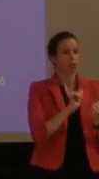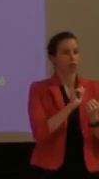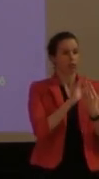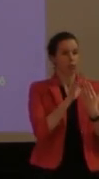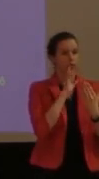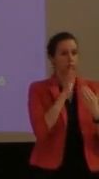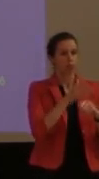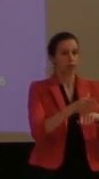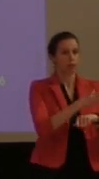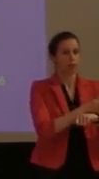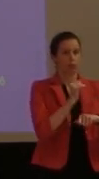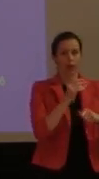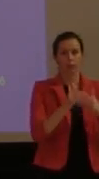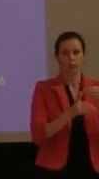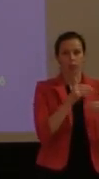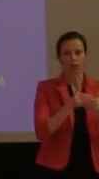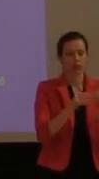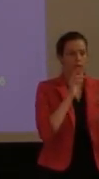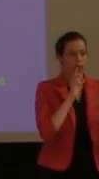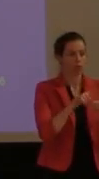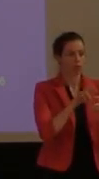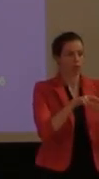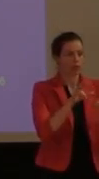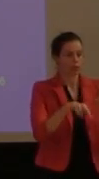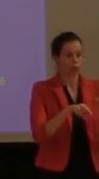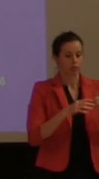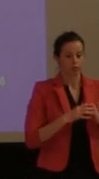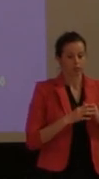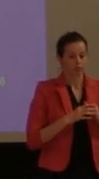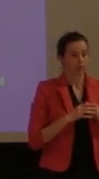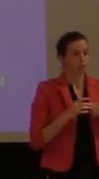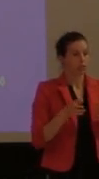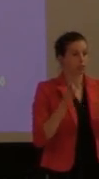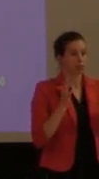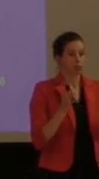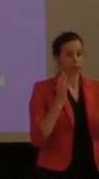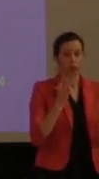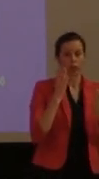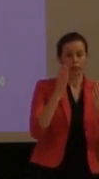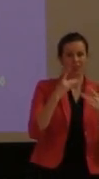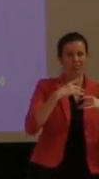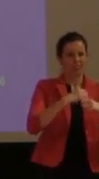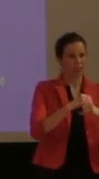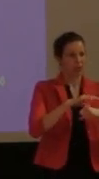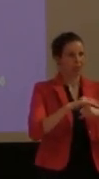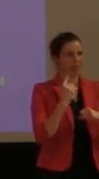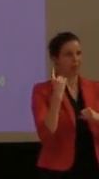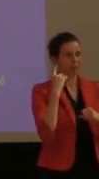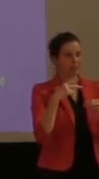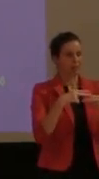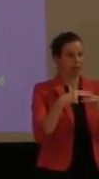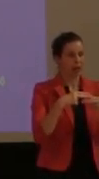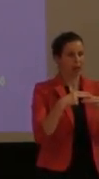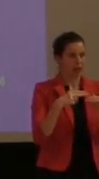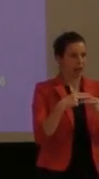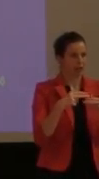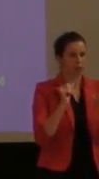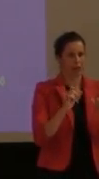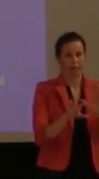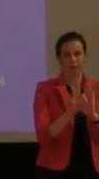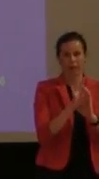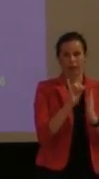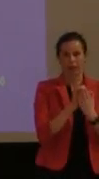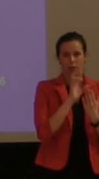improve the process for returning results. The consensus recommendations, which are summarized on this slide, were released last year, and you can find